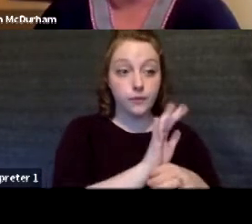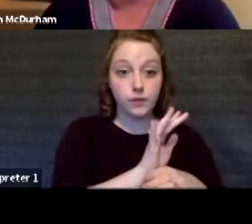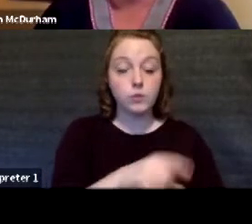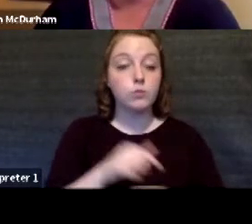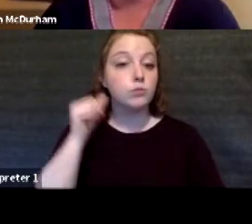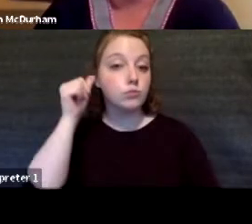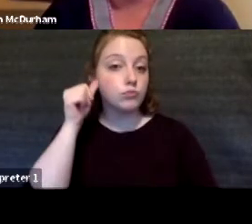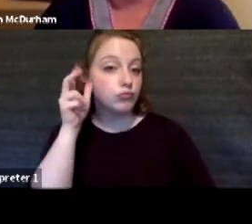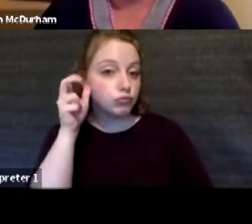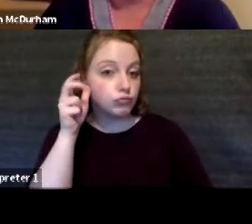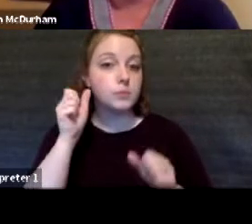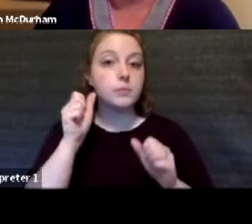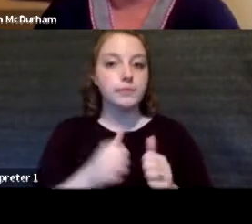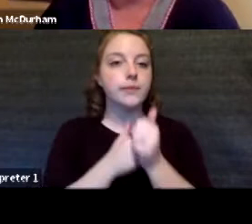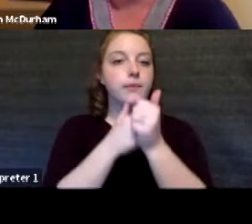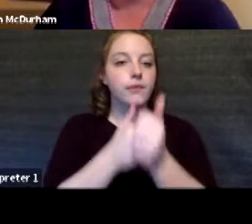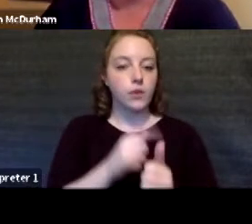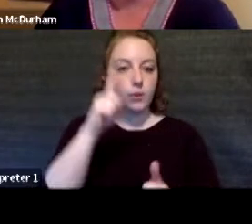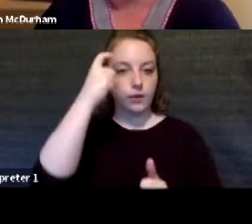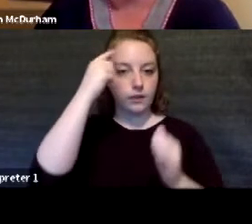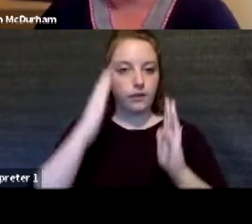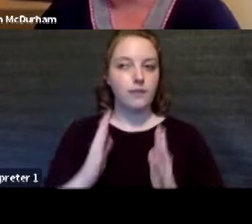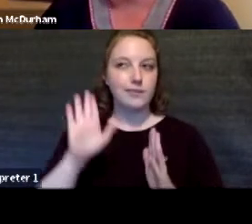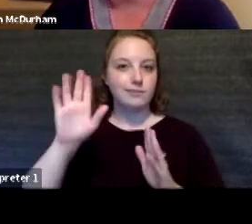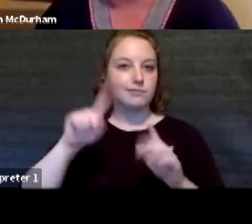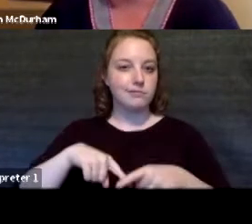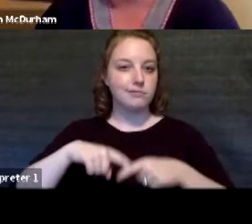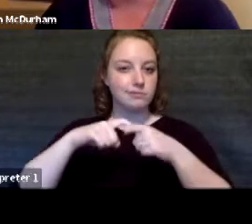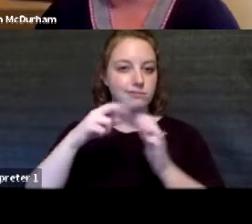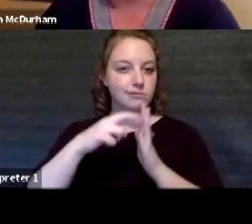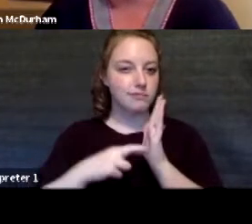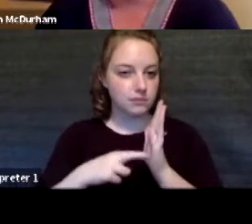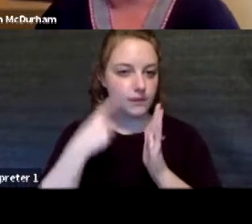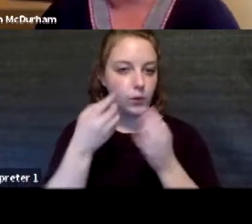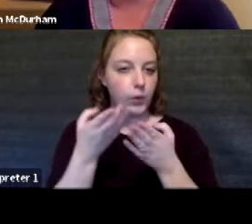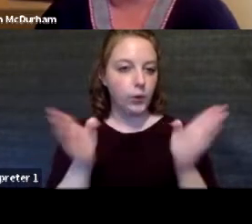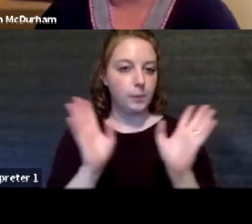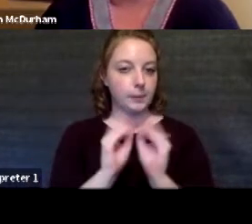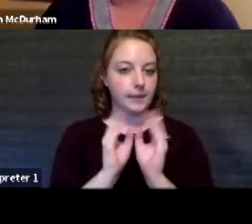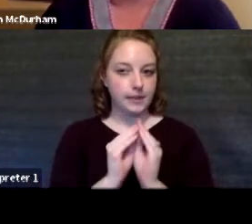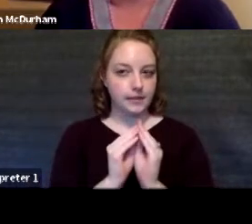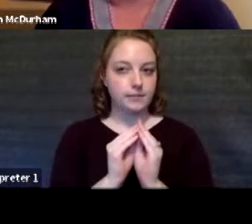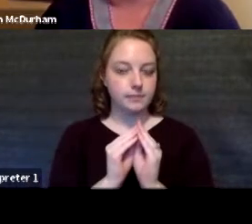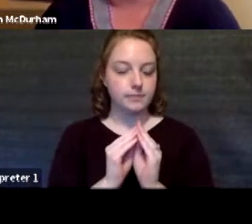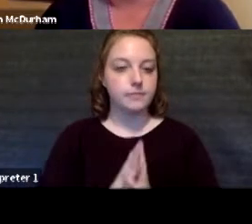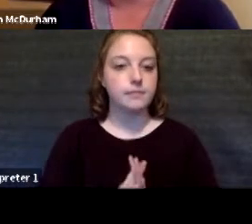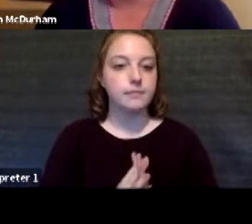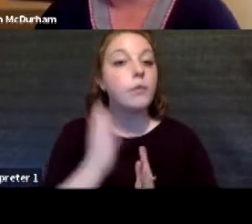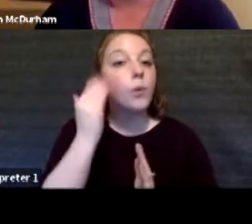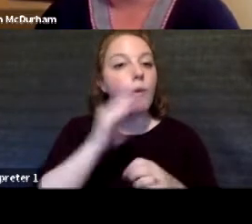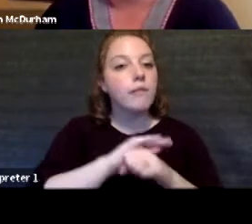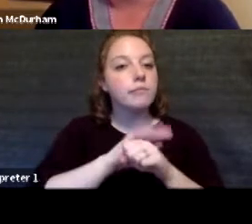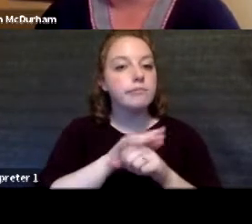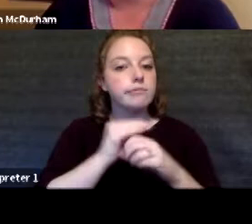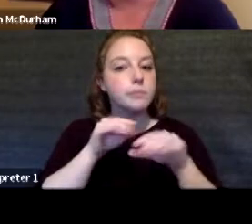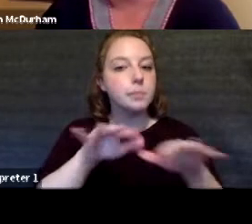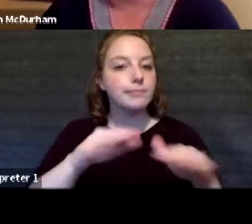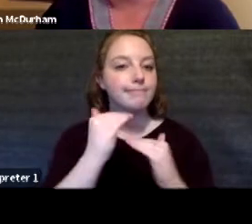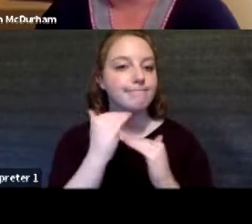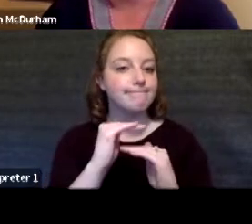accordance with the governor's suspension of certain open meeting requirements to mitigate the spread of COVID-19.